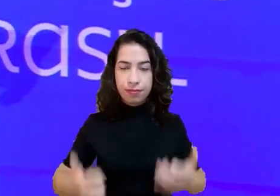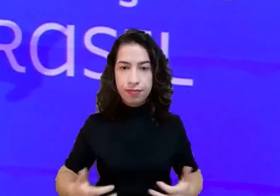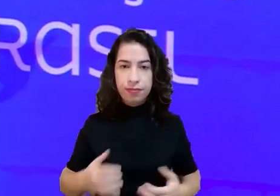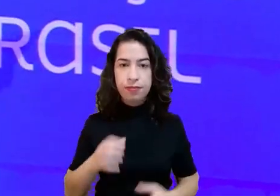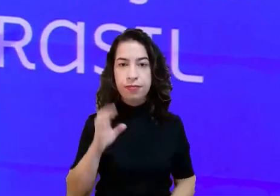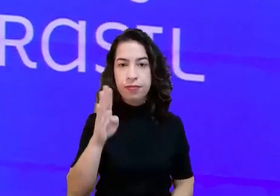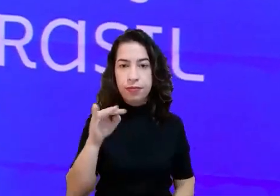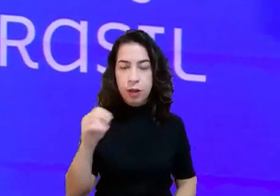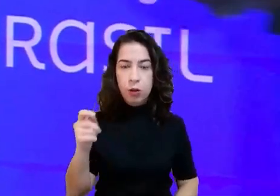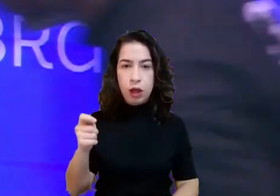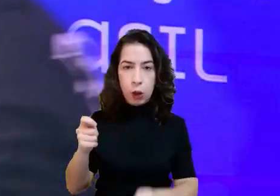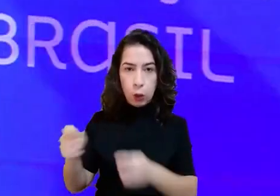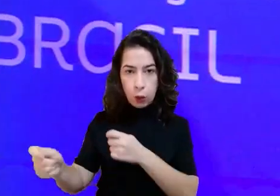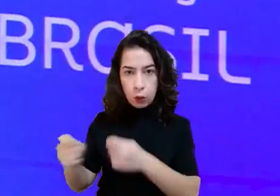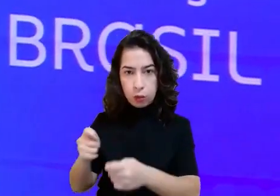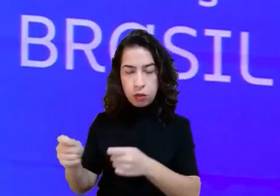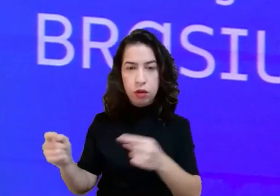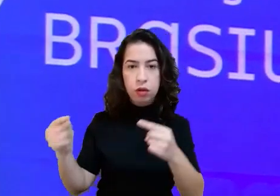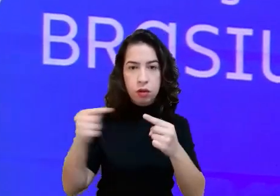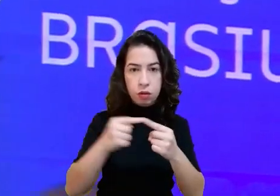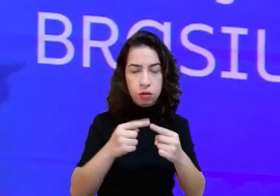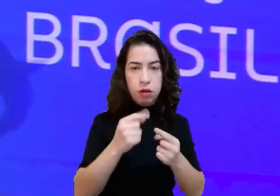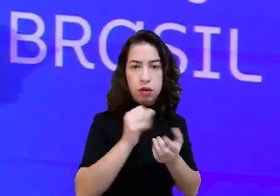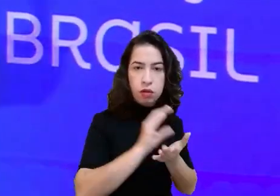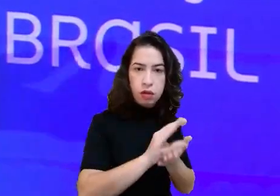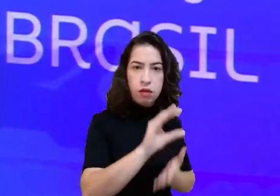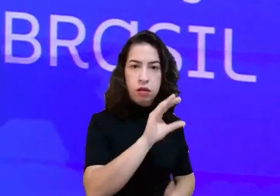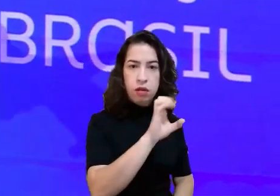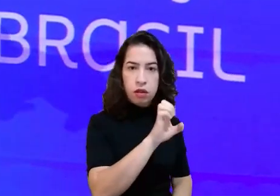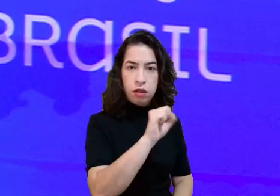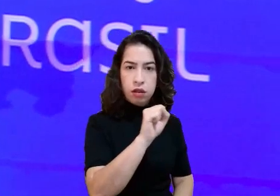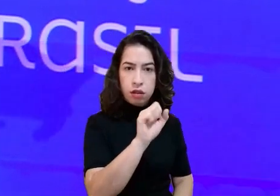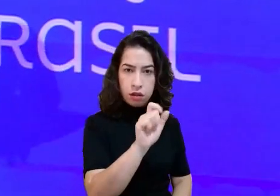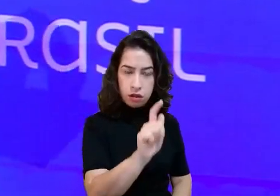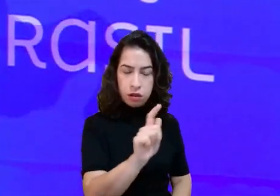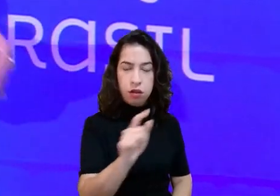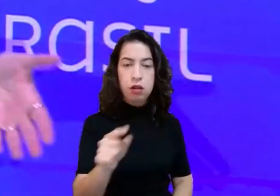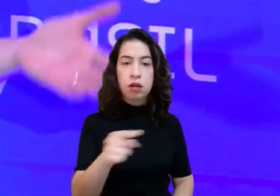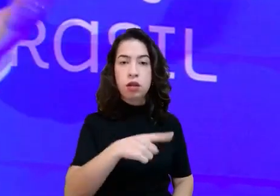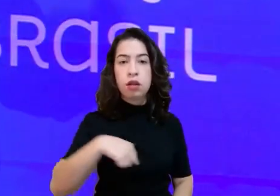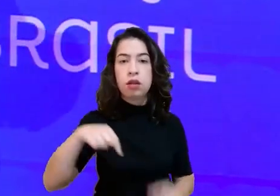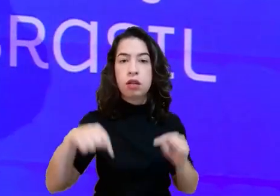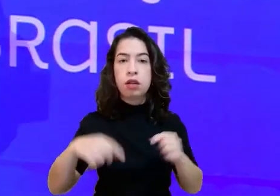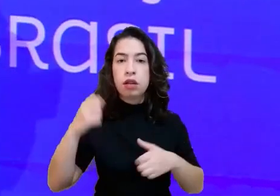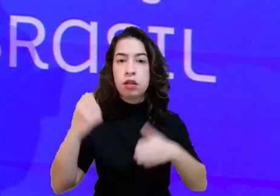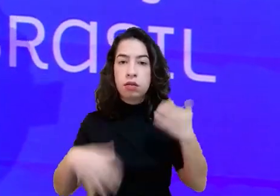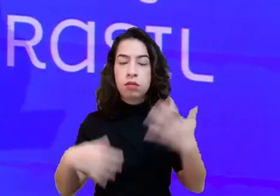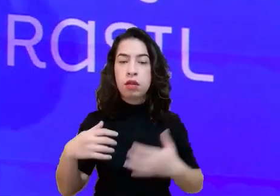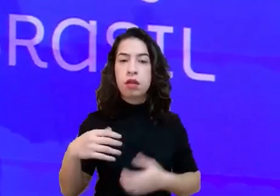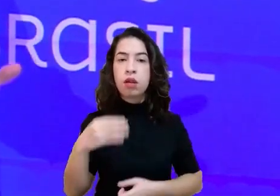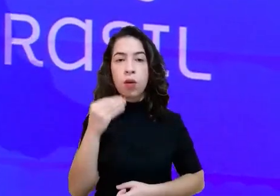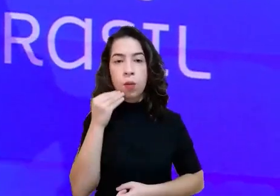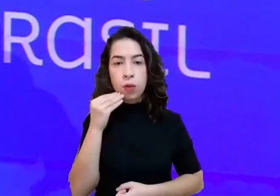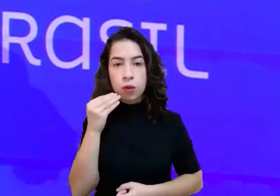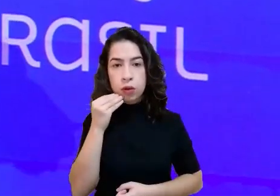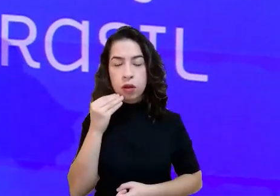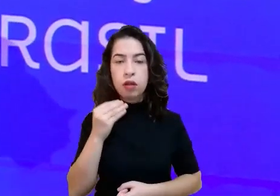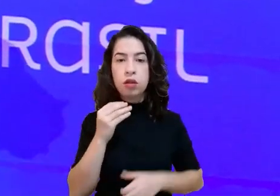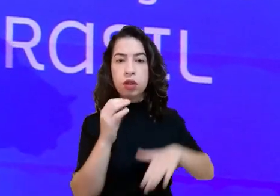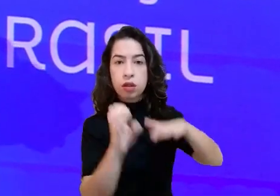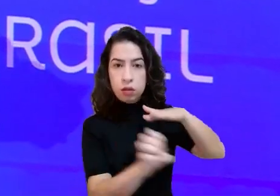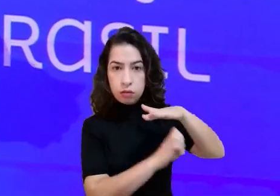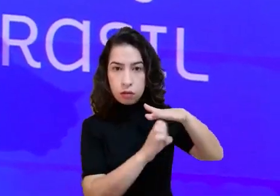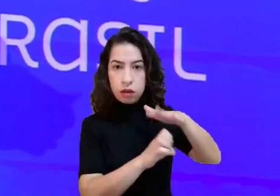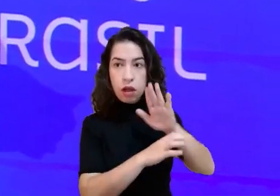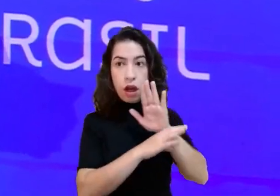the role of the bioeconomy on ESG, and our role is to approach the opportunities for corporations